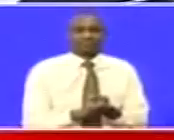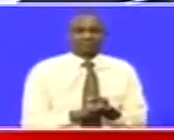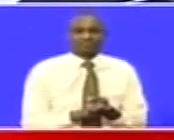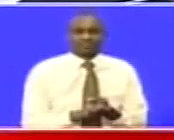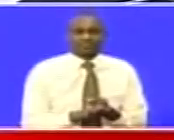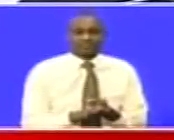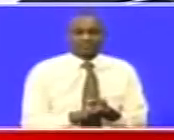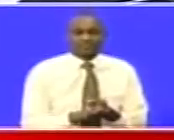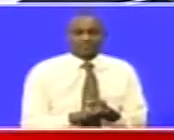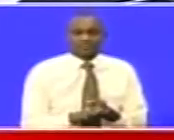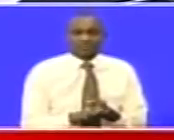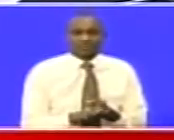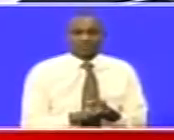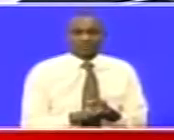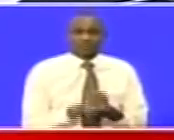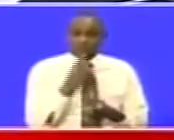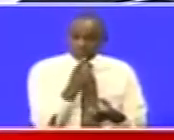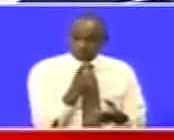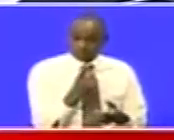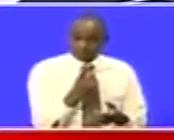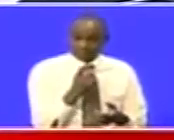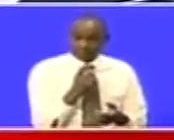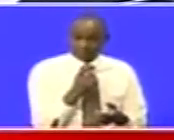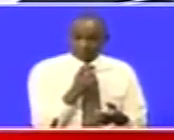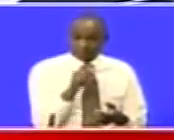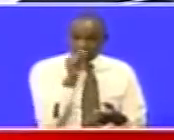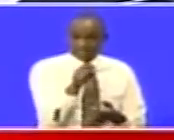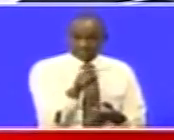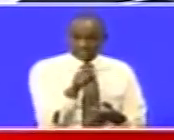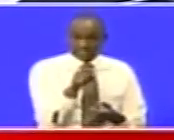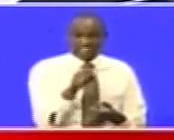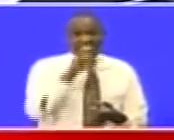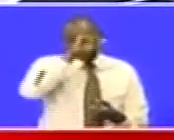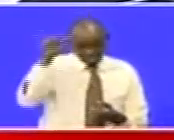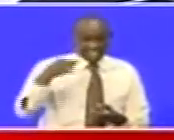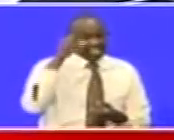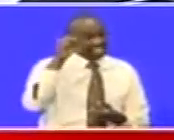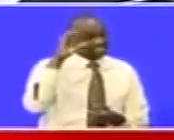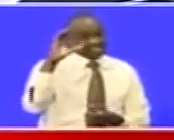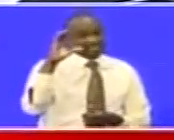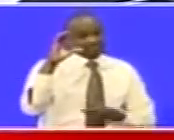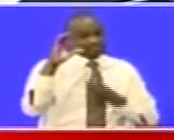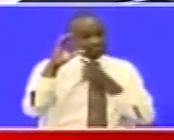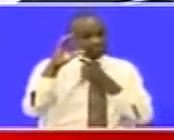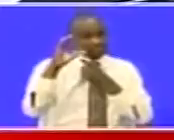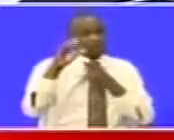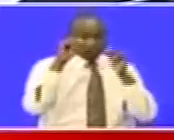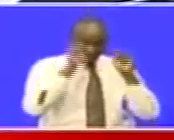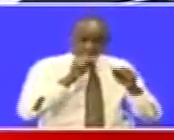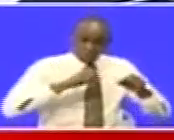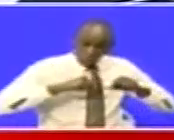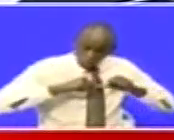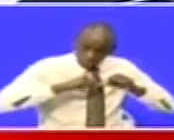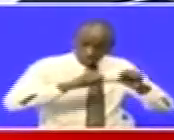of May, so that the Judicial Service Commission can